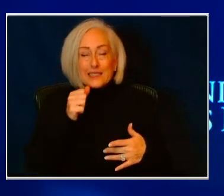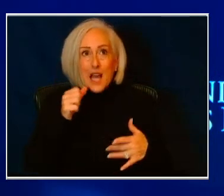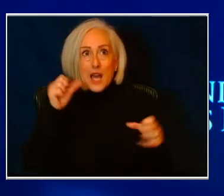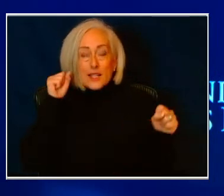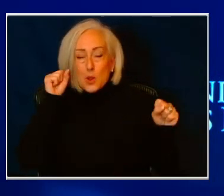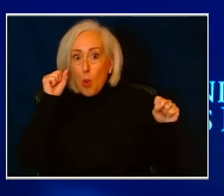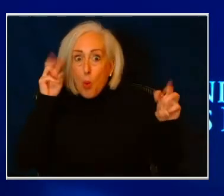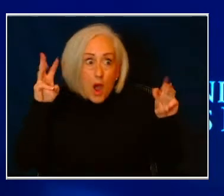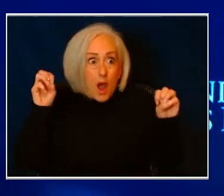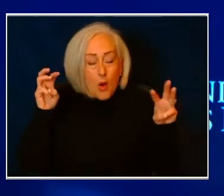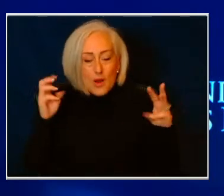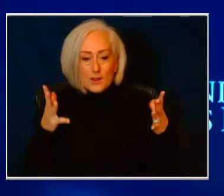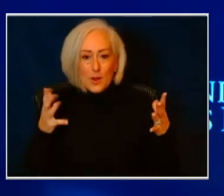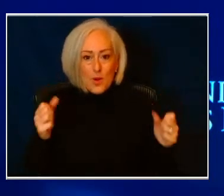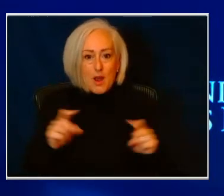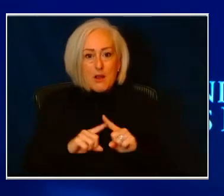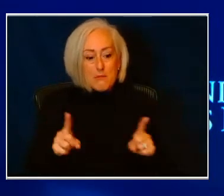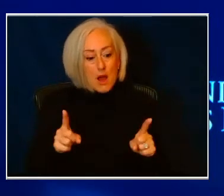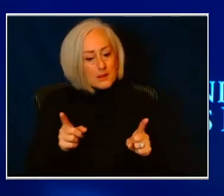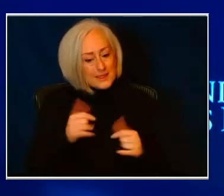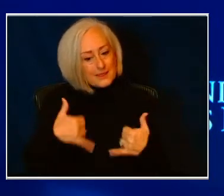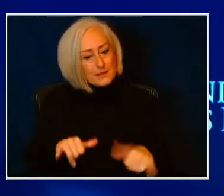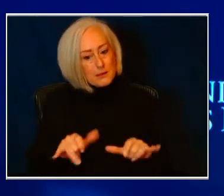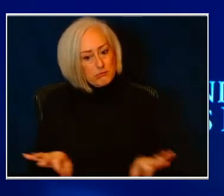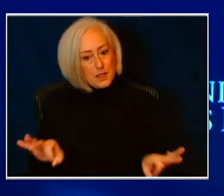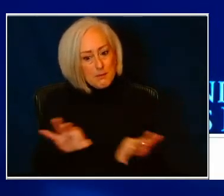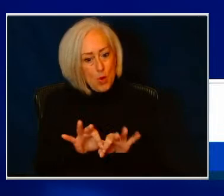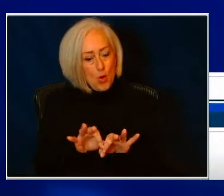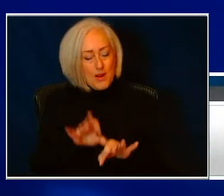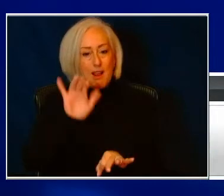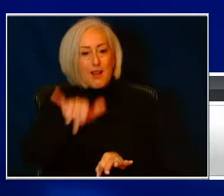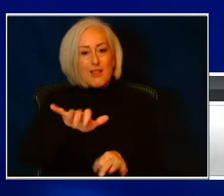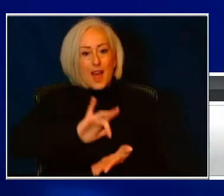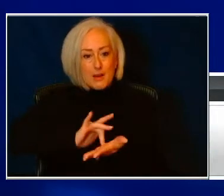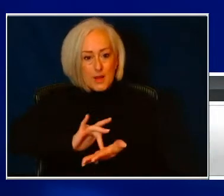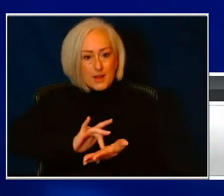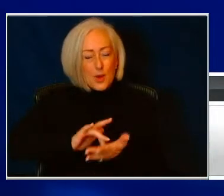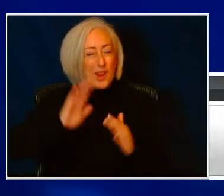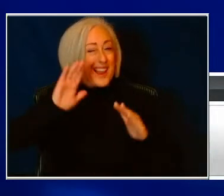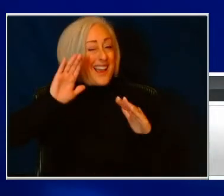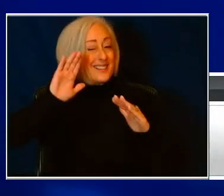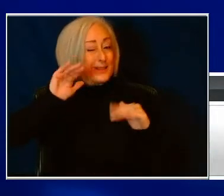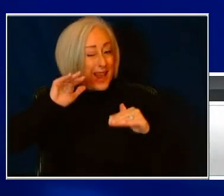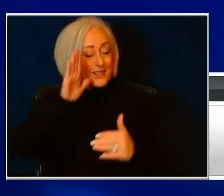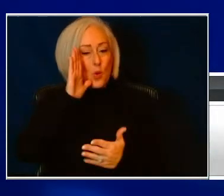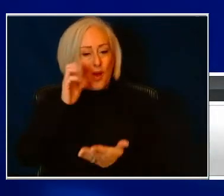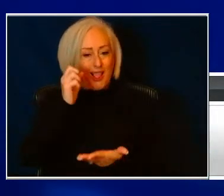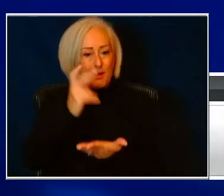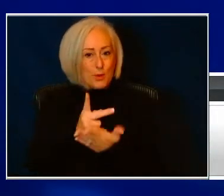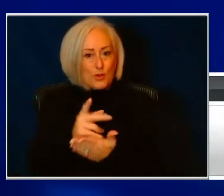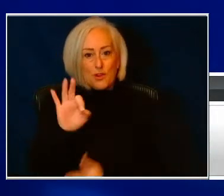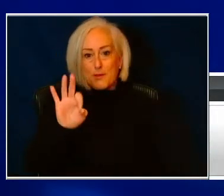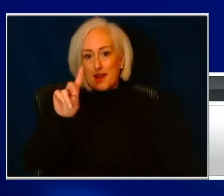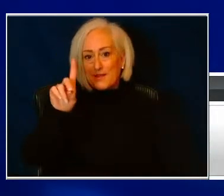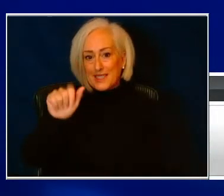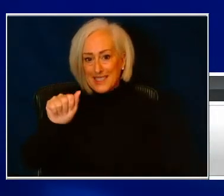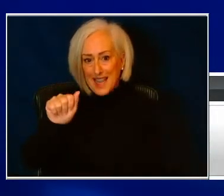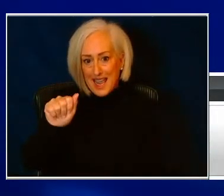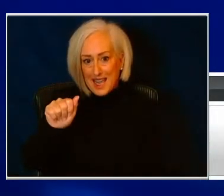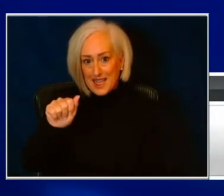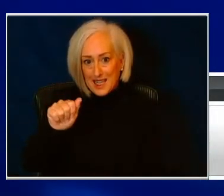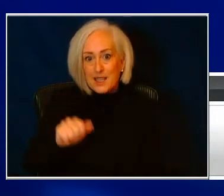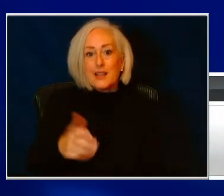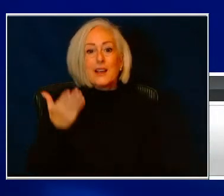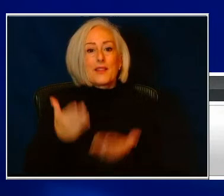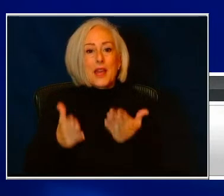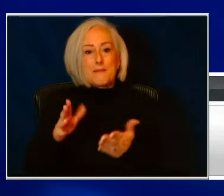in a meaningful way. And this is a drug that we're really expecting the FDA to approve. They actually will likely approve it in their accelerated